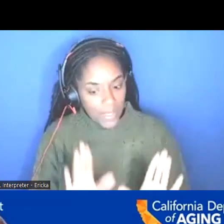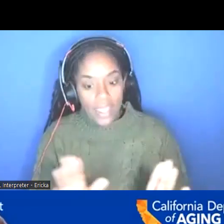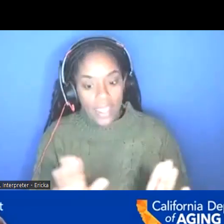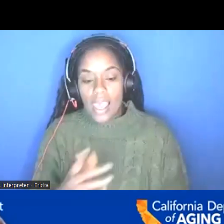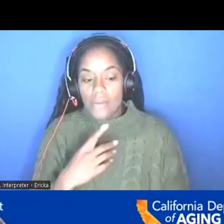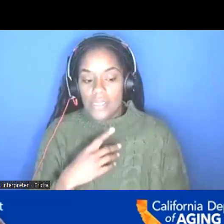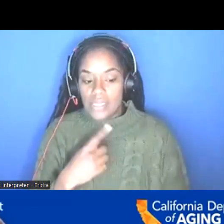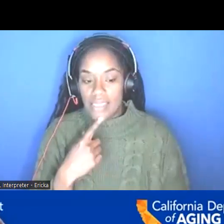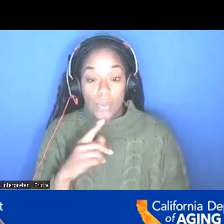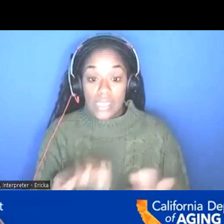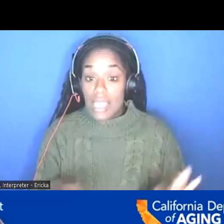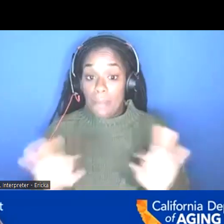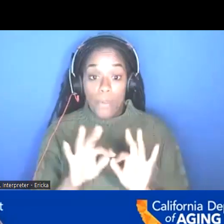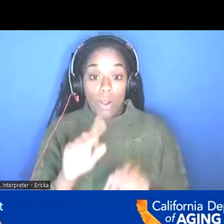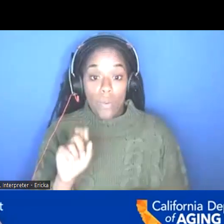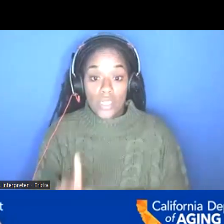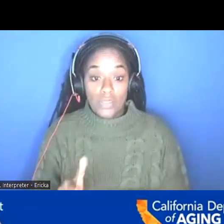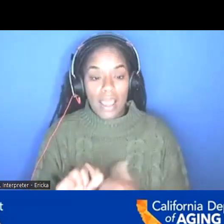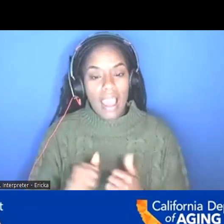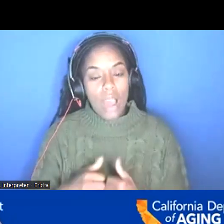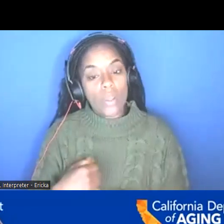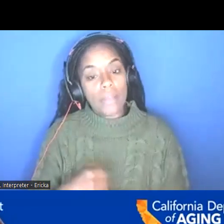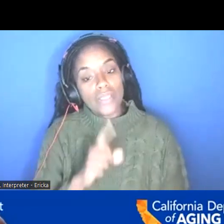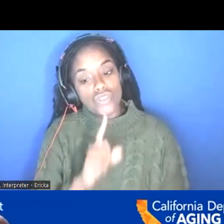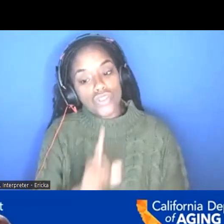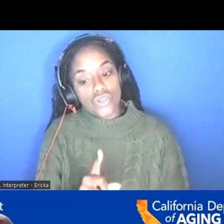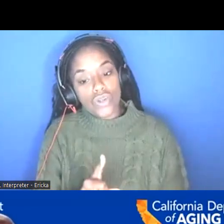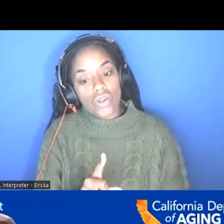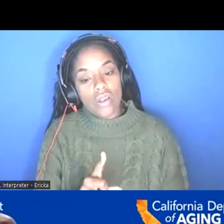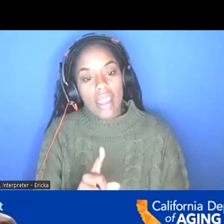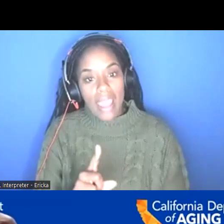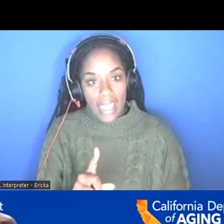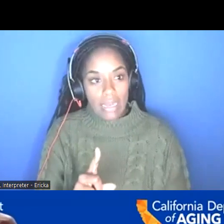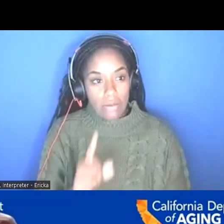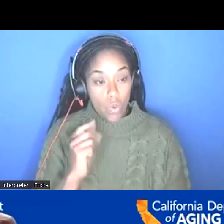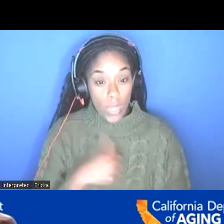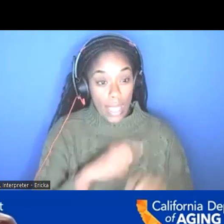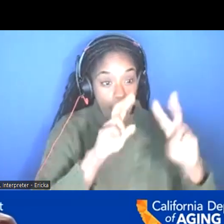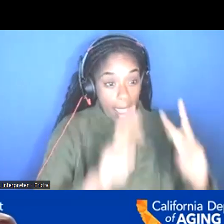important question about how we ensure and move from analyze to deliver.